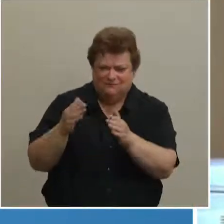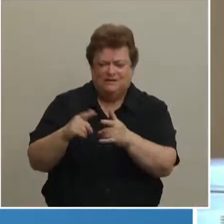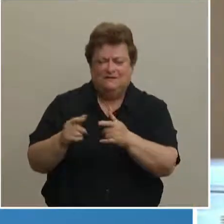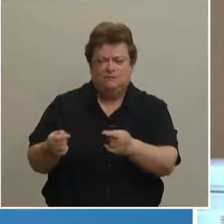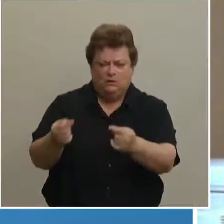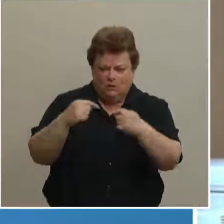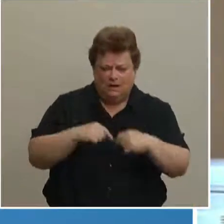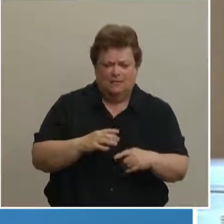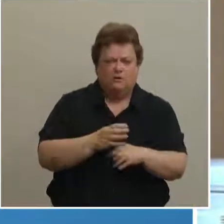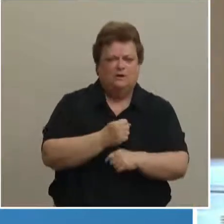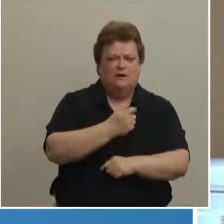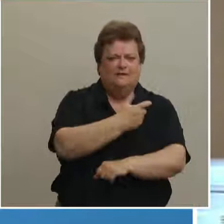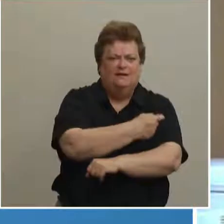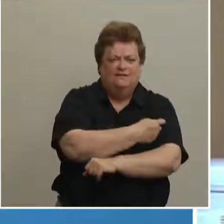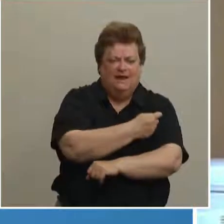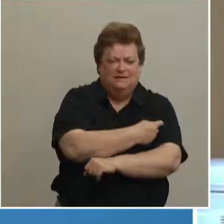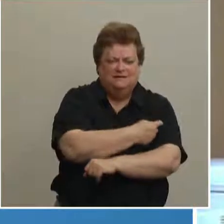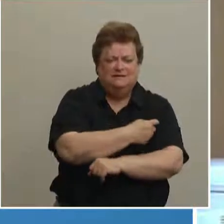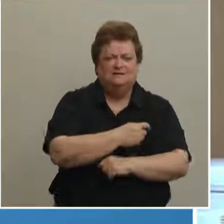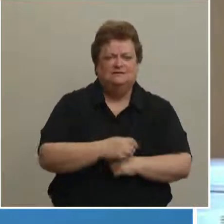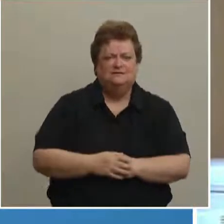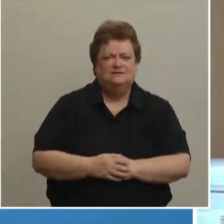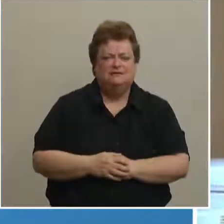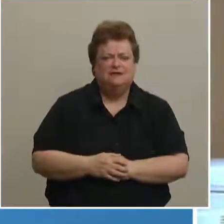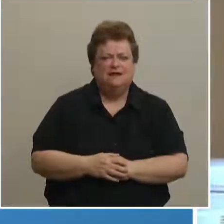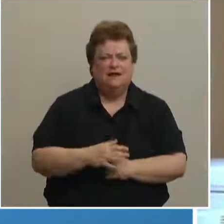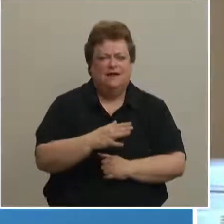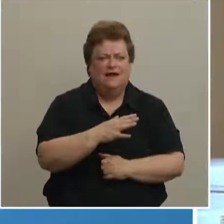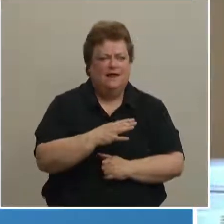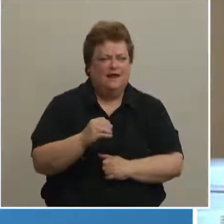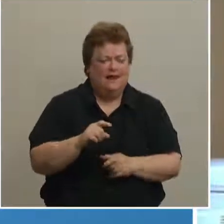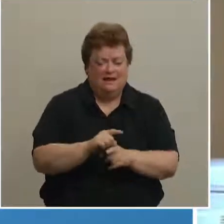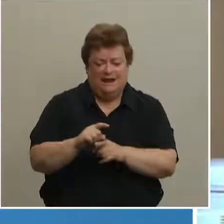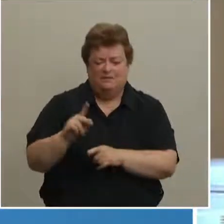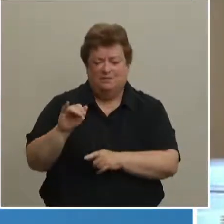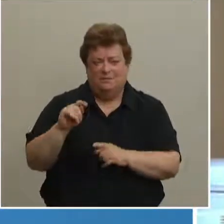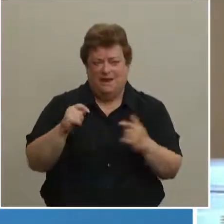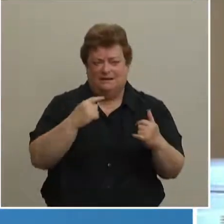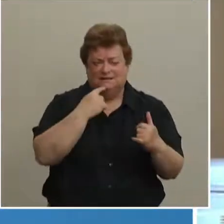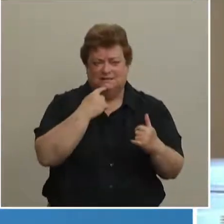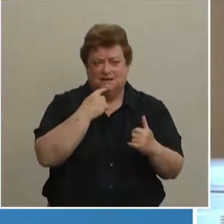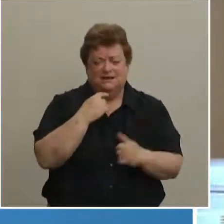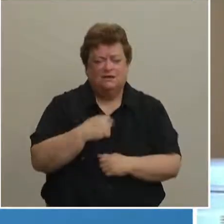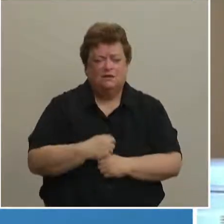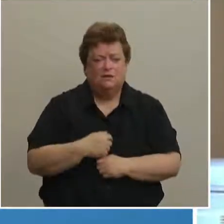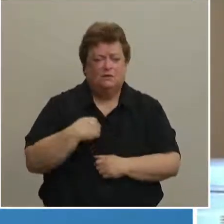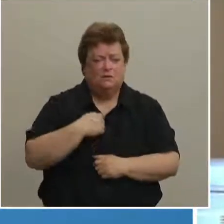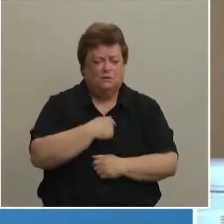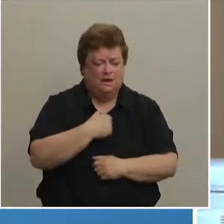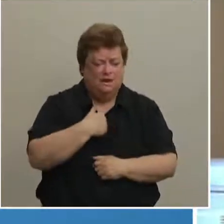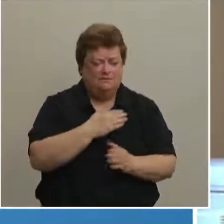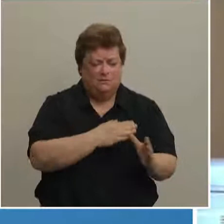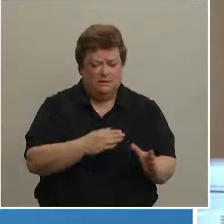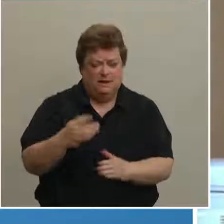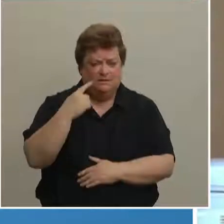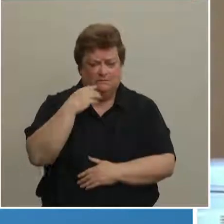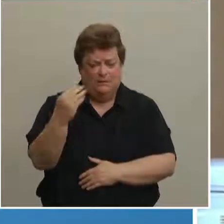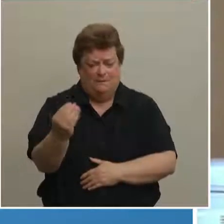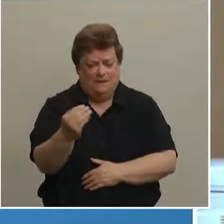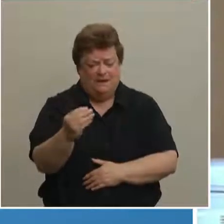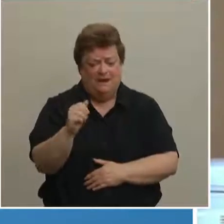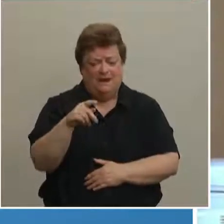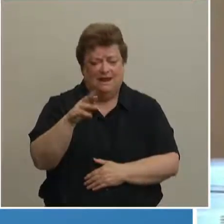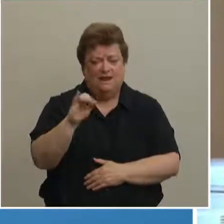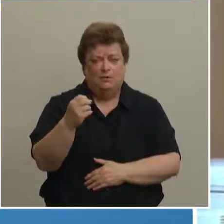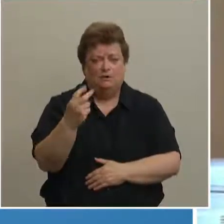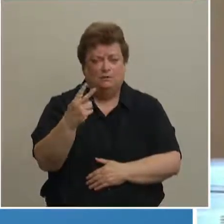to the clinics to get vaccines. And as Pat mentioned, We do have plans for Monday, April 12th at